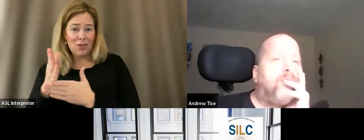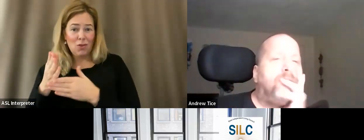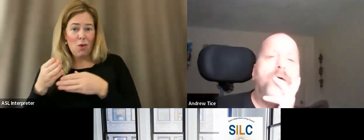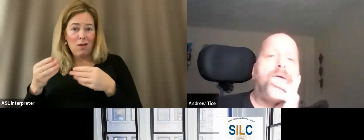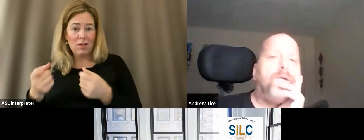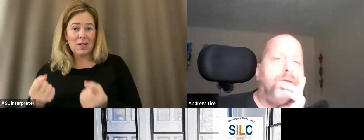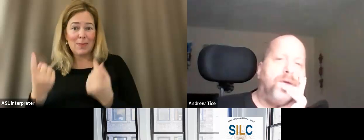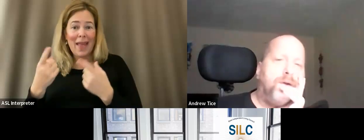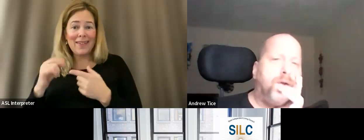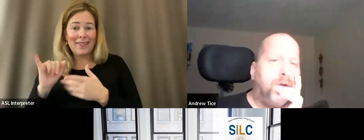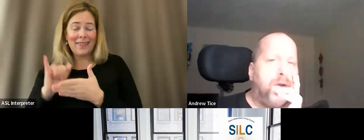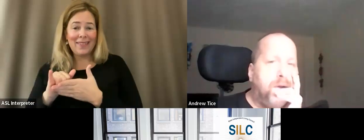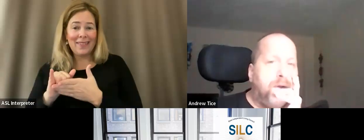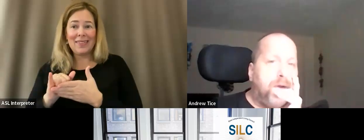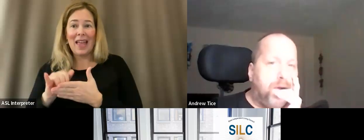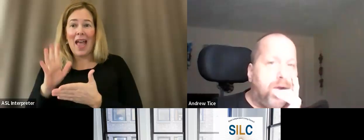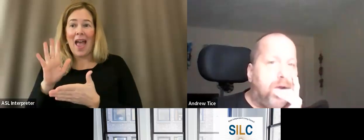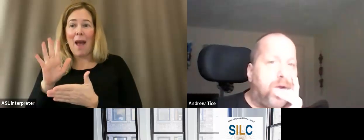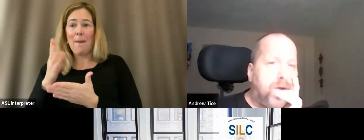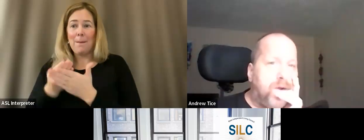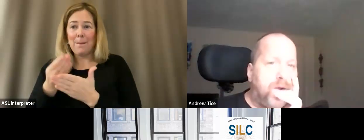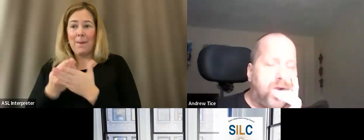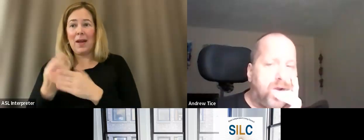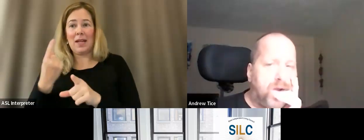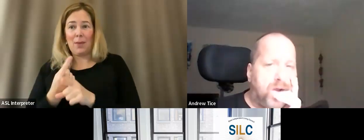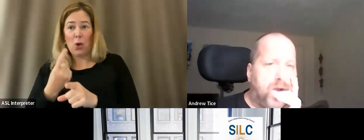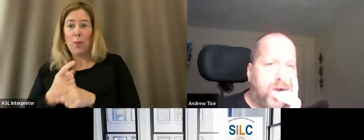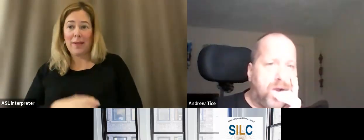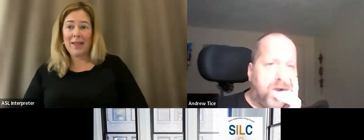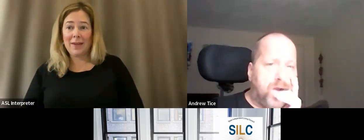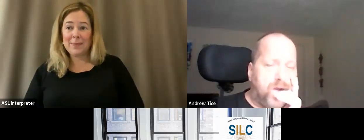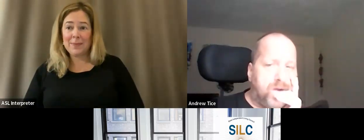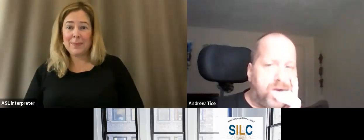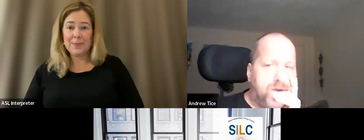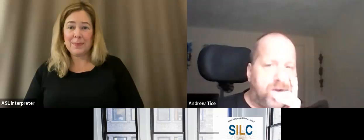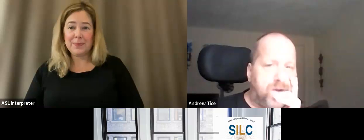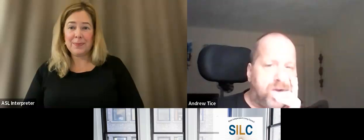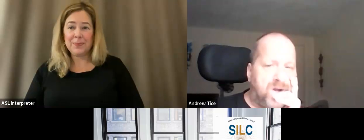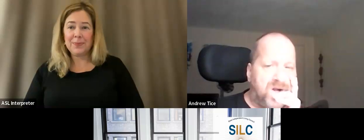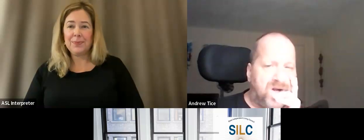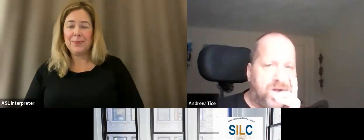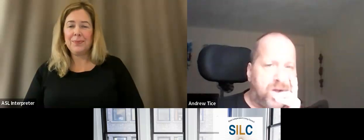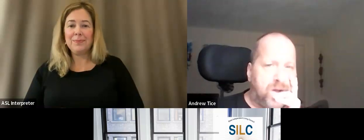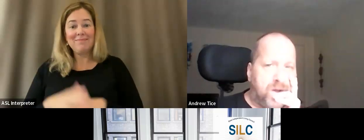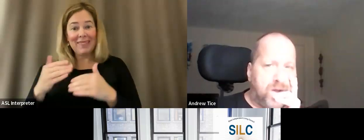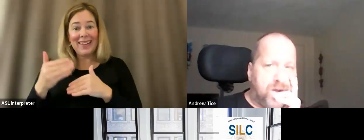7B dollars appropriately. Okay. Then next slide,